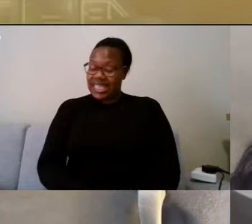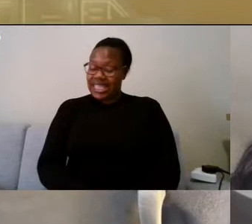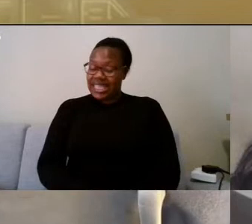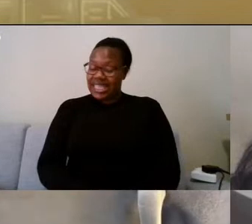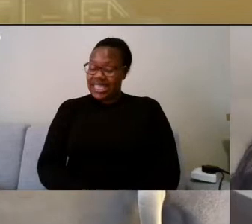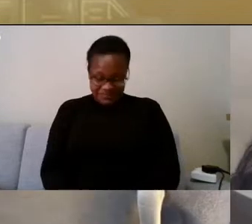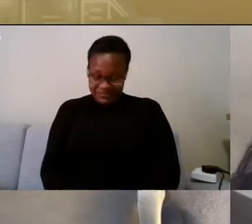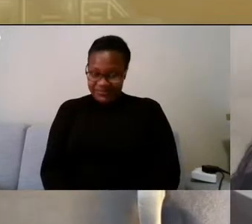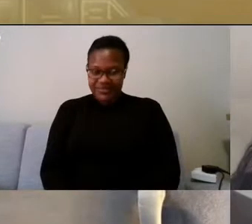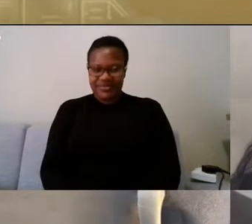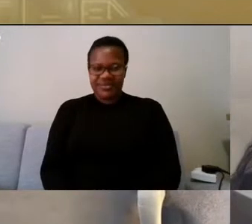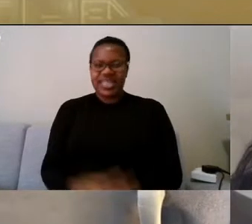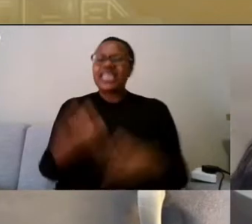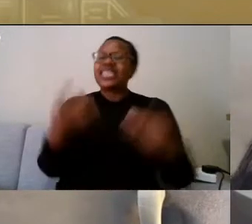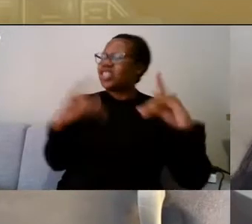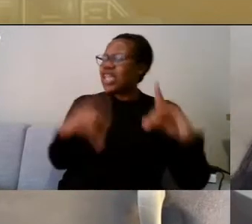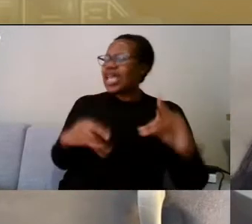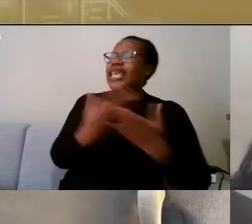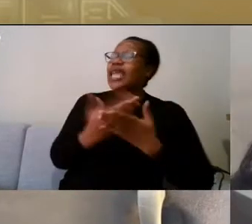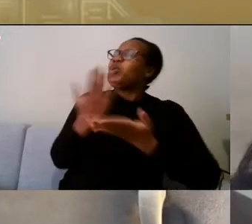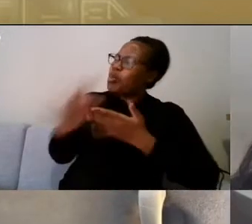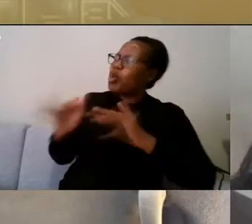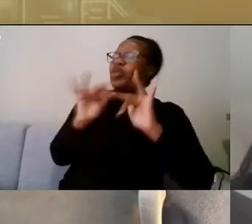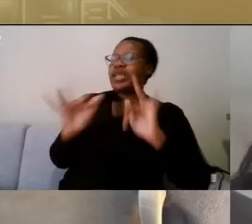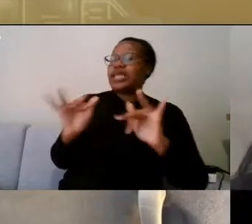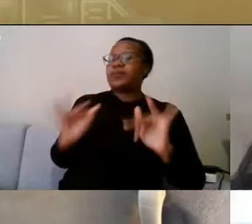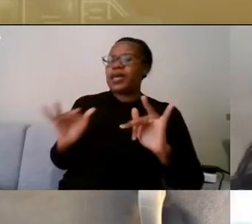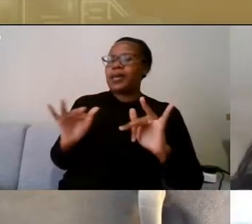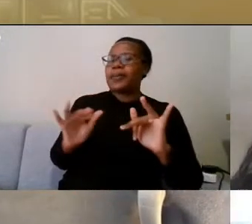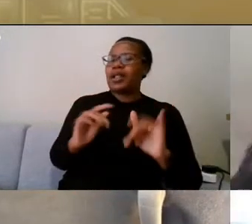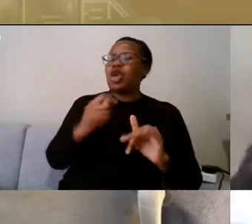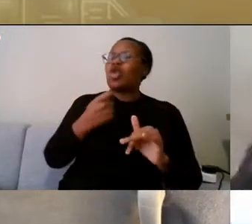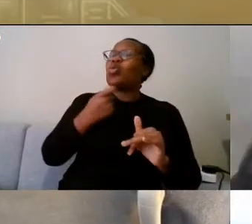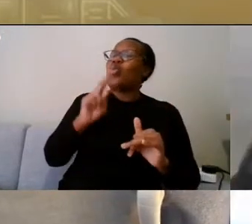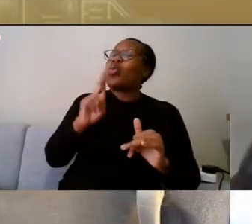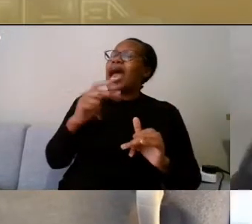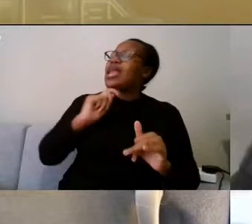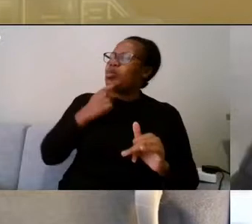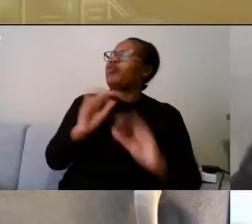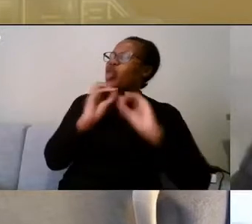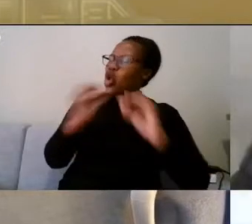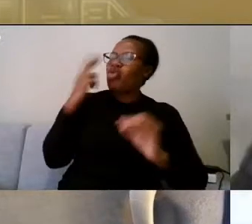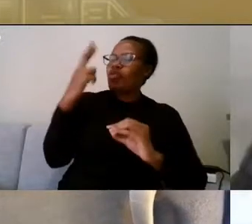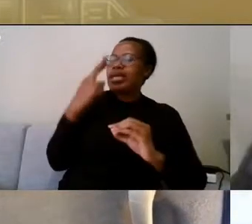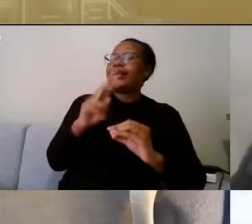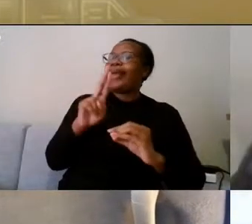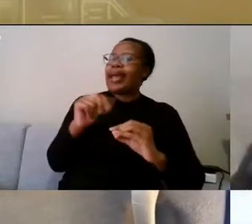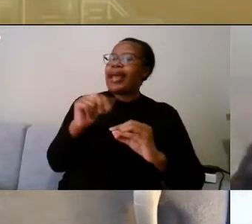No, can we remove these people that keep unmuting their mics for absolutely no reason?